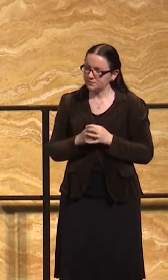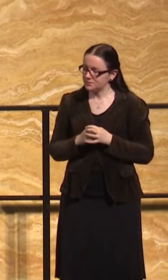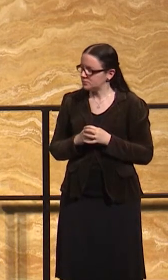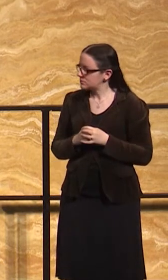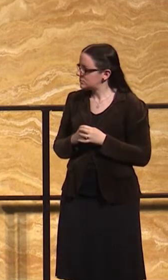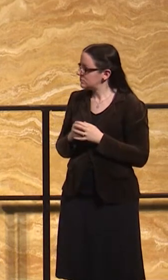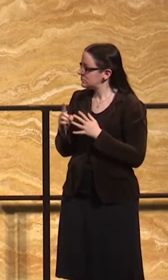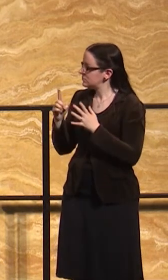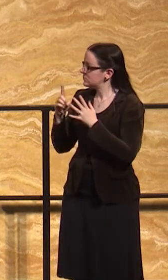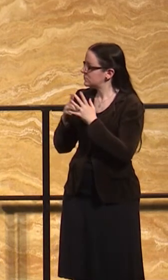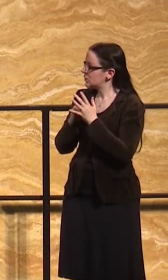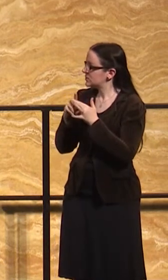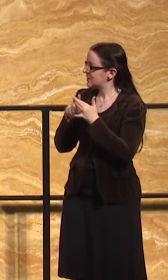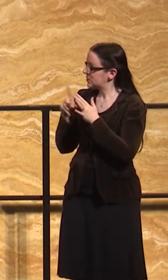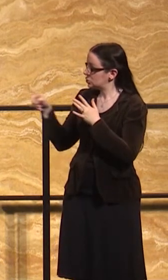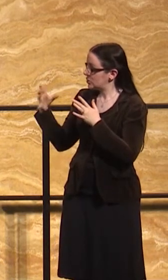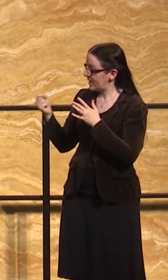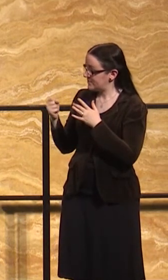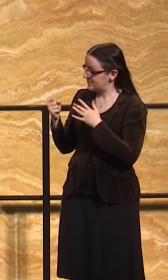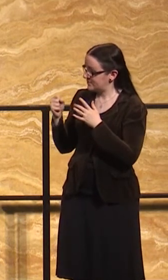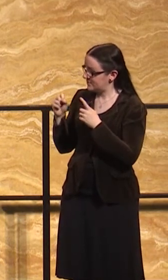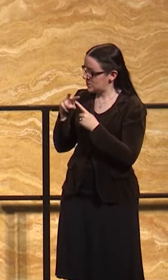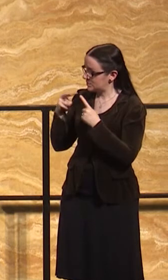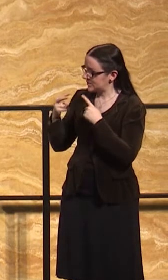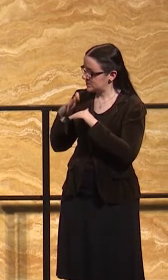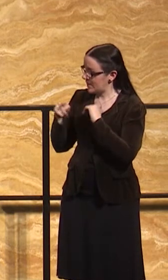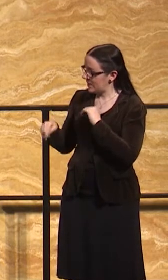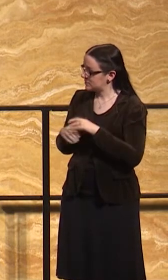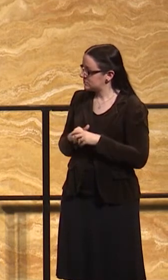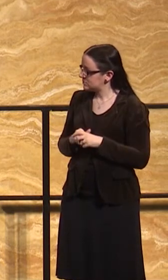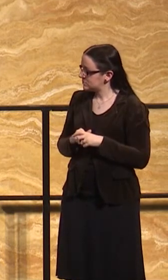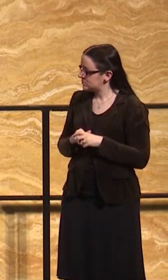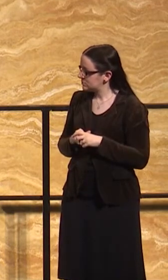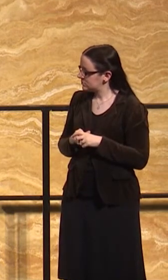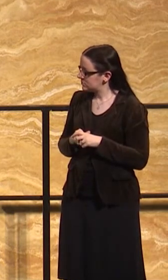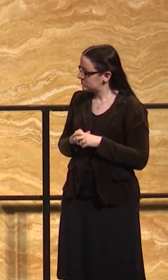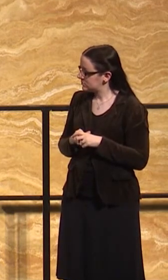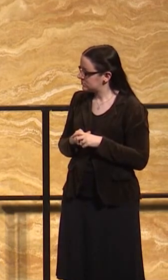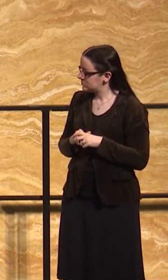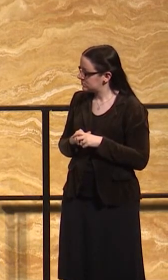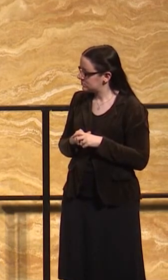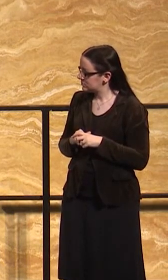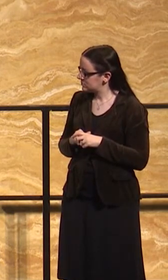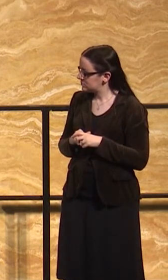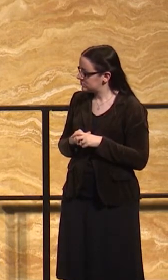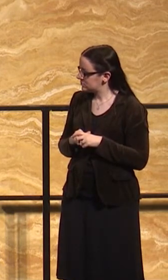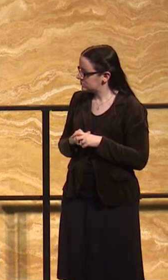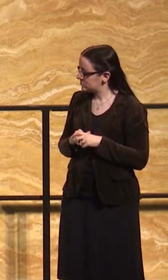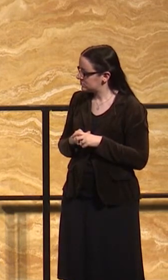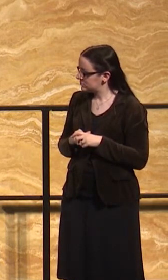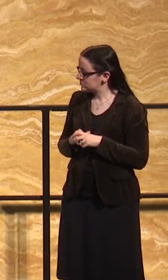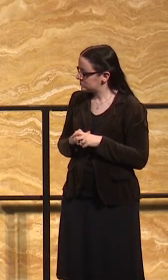José, do you have an observation on that? Is it a particularly unique challenge that we face today because